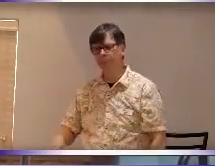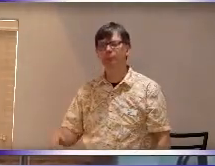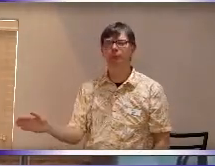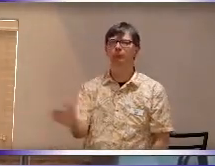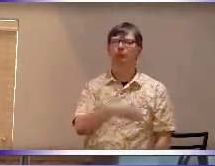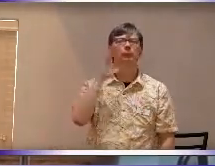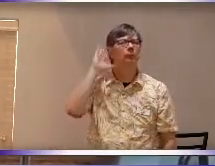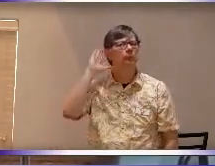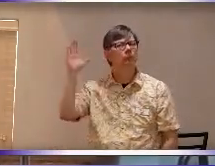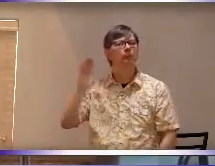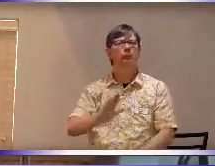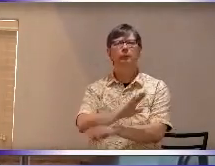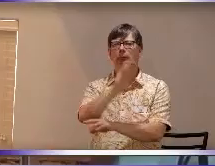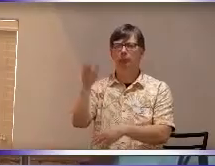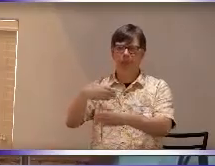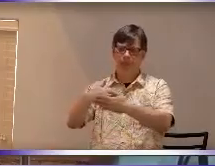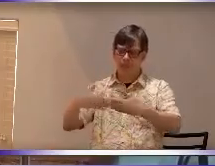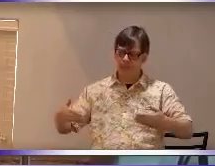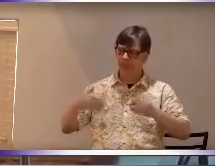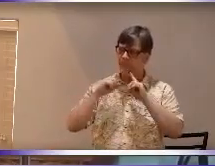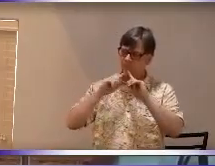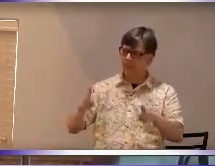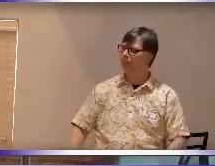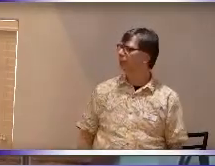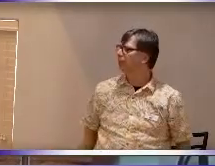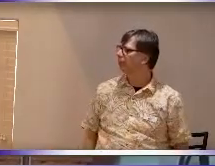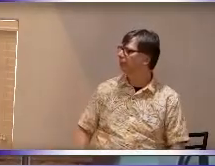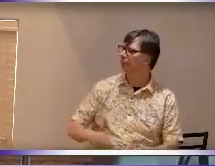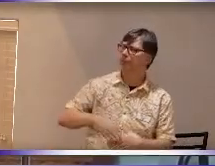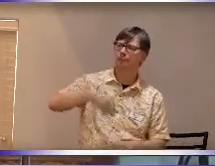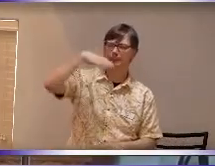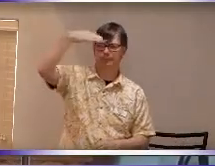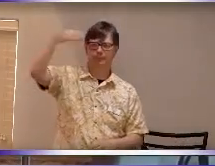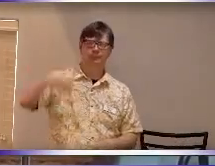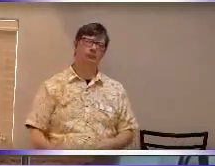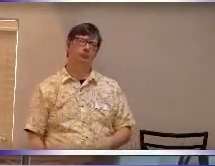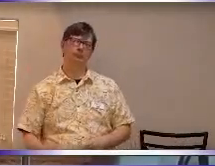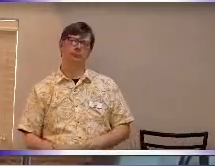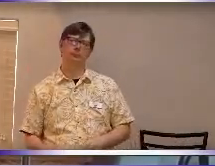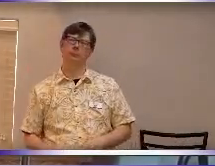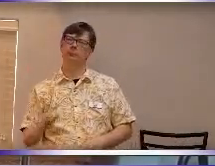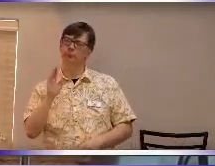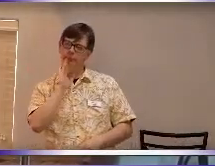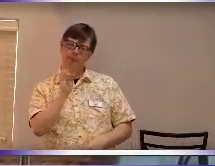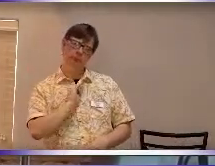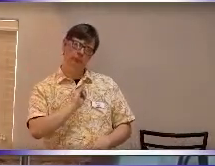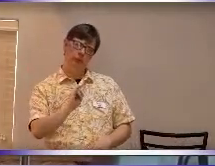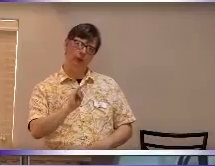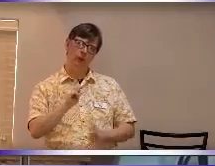to all the side comments. In fact, sometimes the side comments are more important than the thing that they're telling you. Because I told you, that's